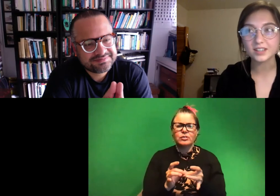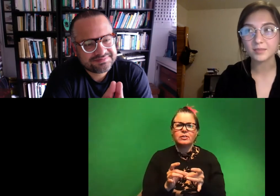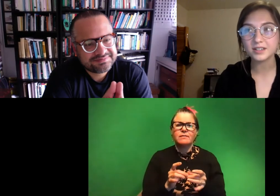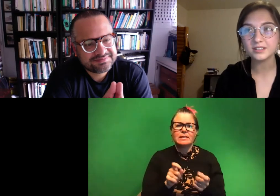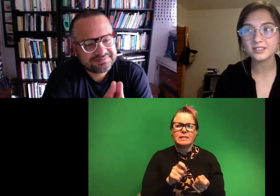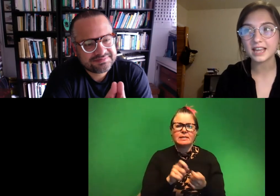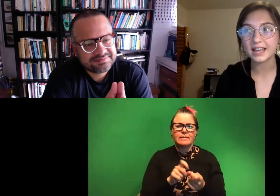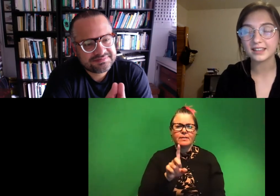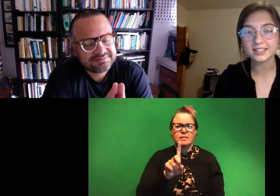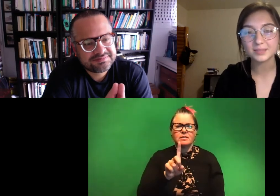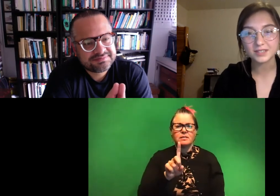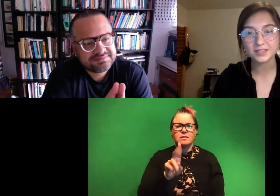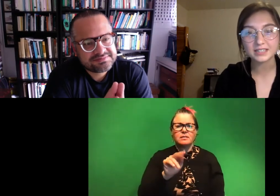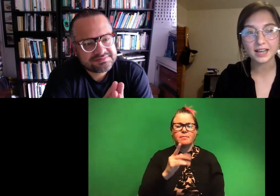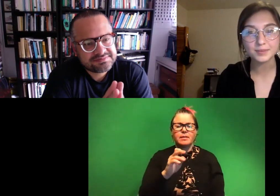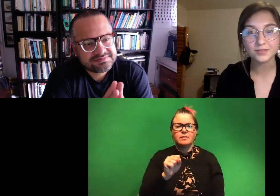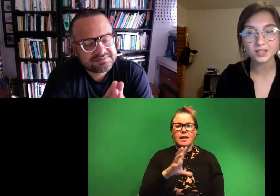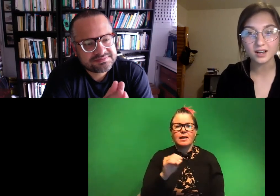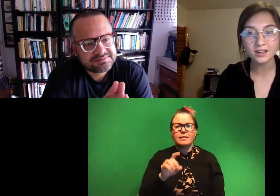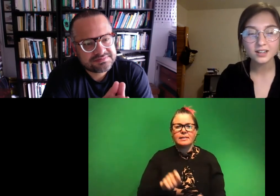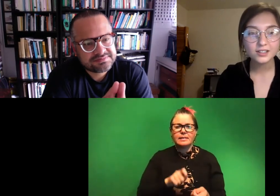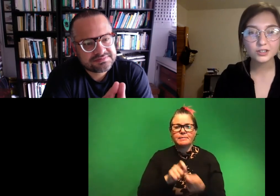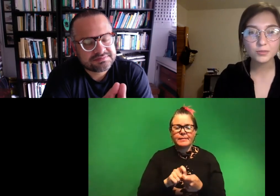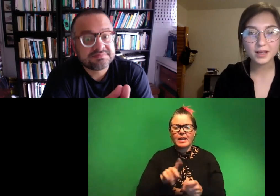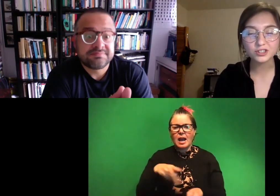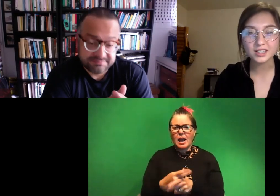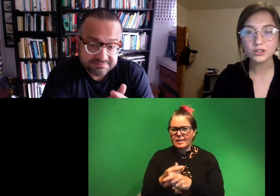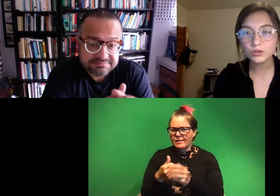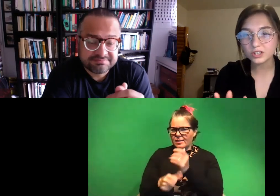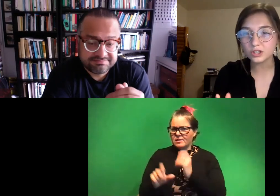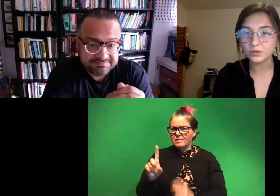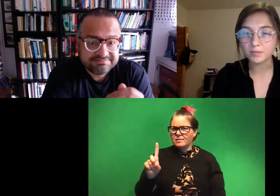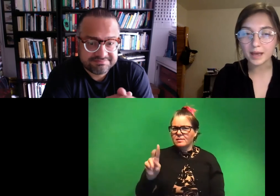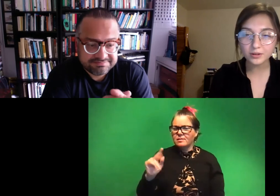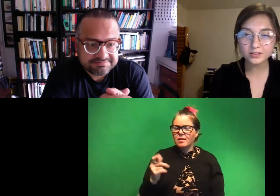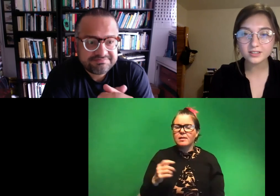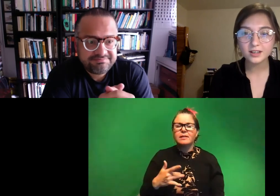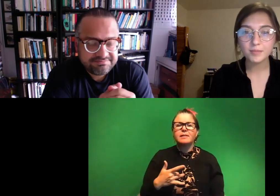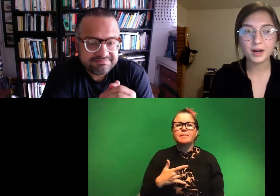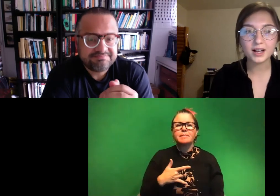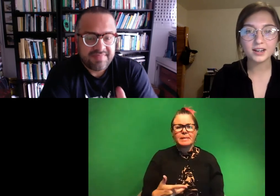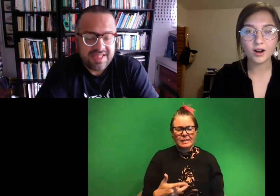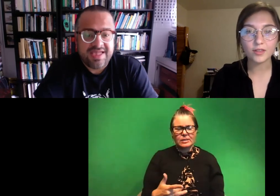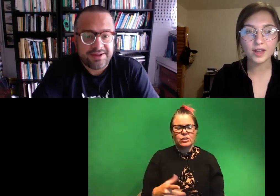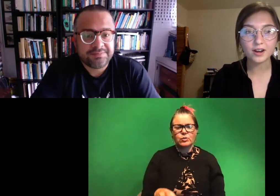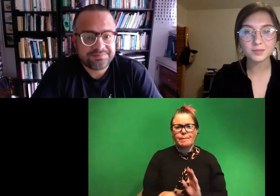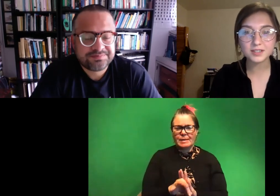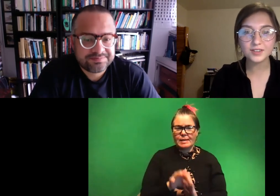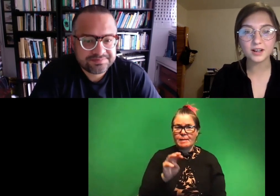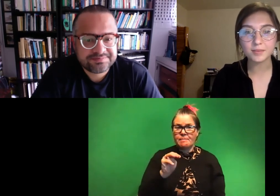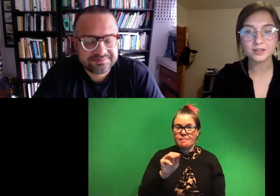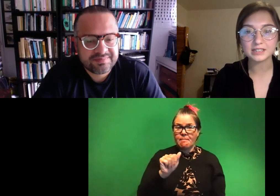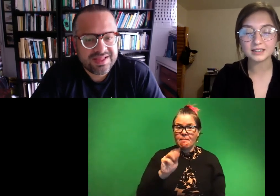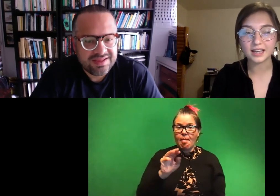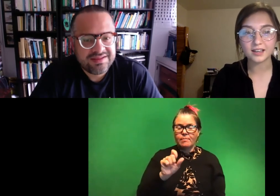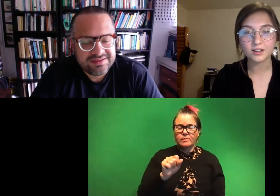specific dung beetles and like specific types of dung. So you mentioned they usually choose mammals, but are there specific